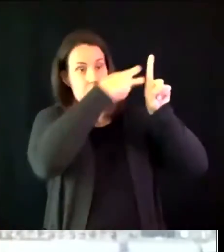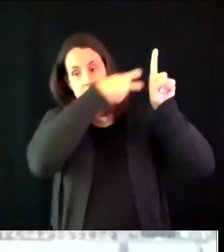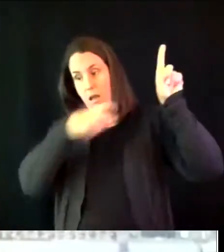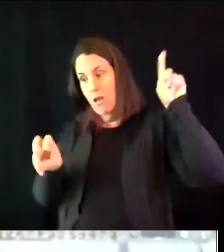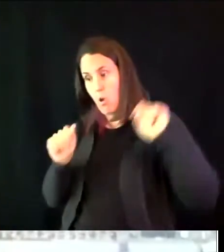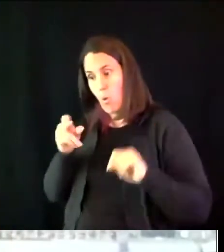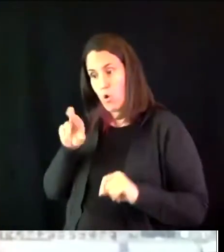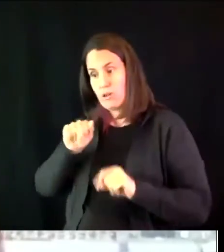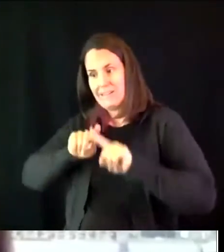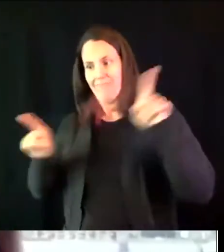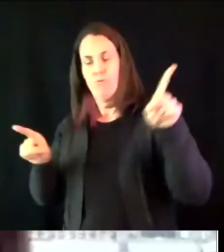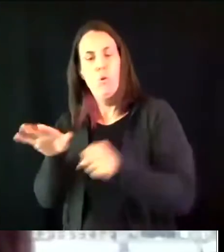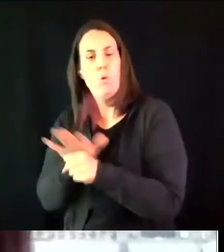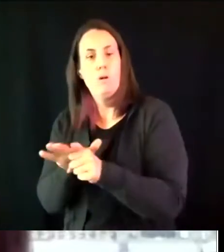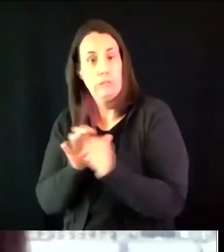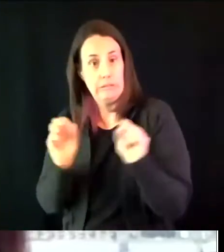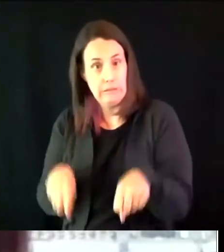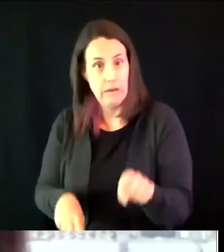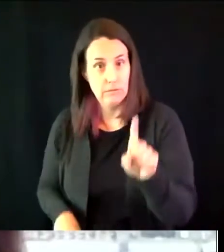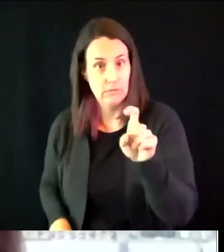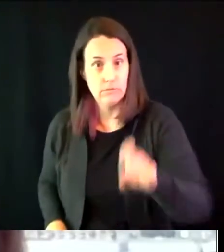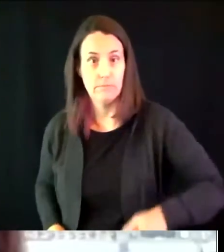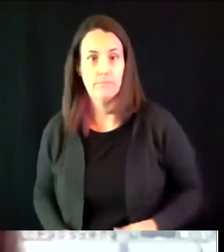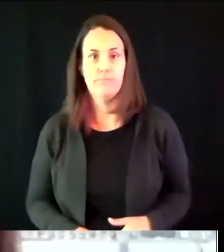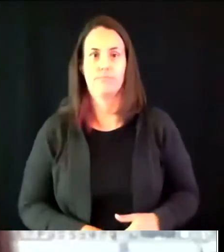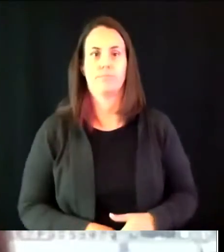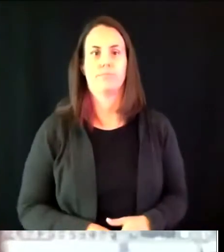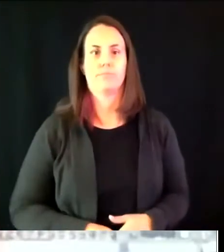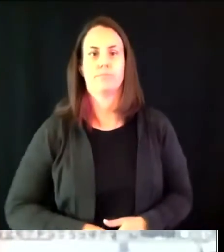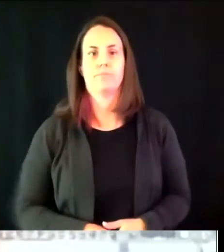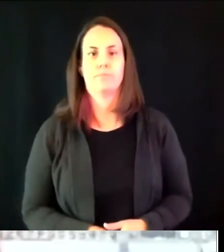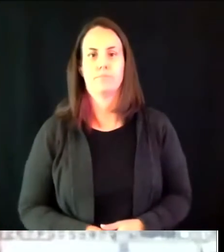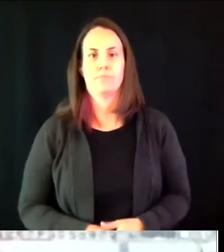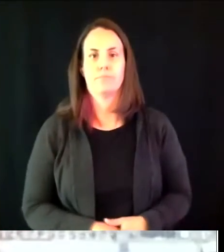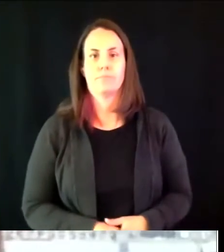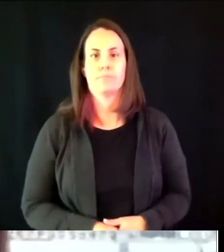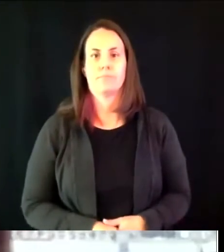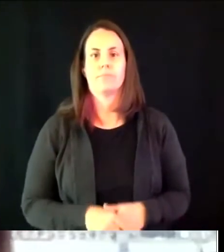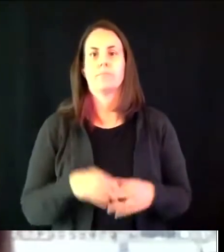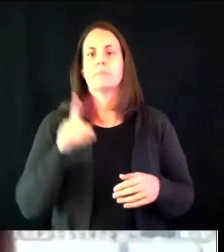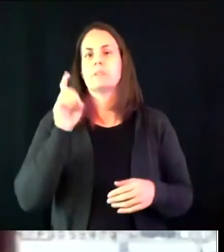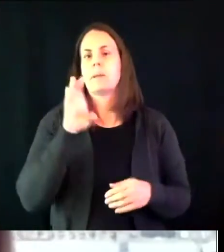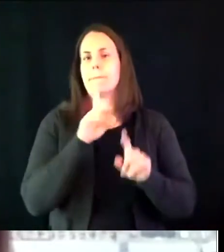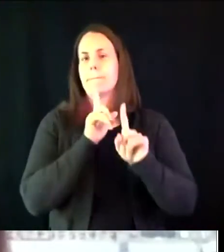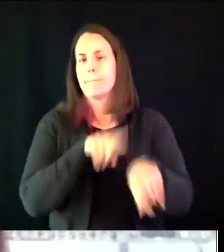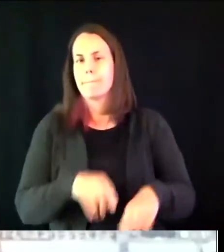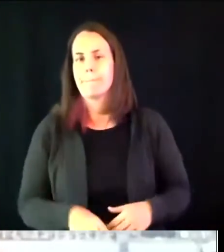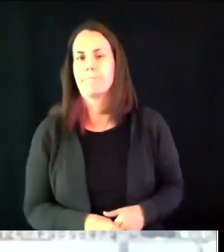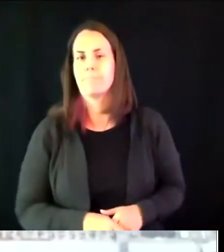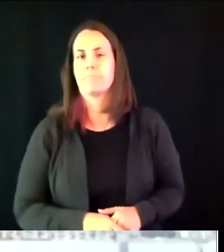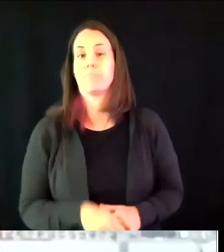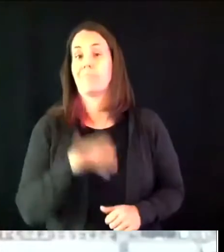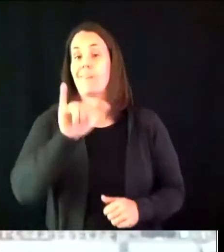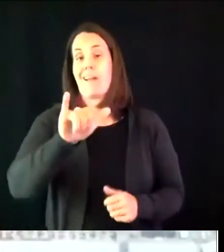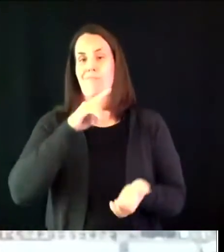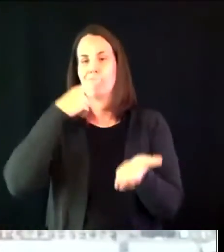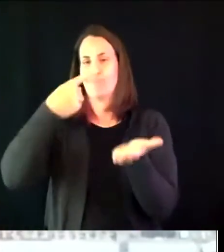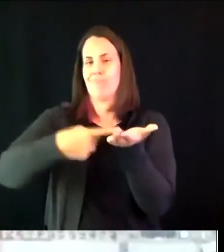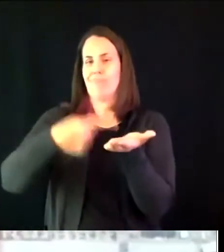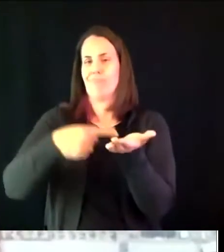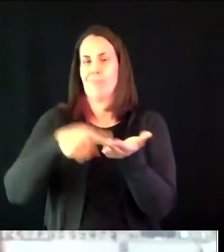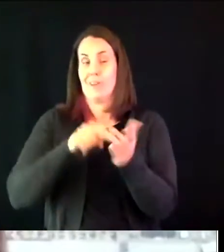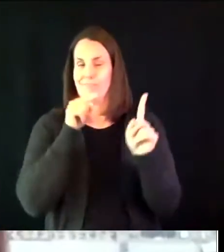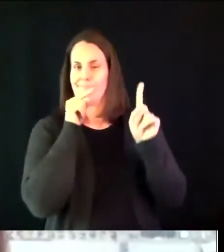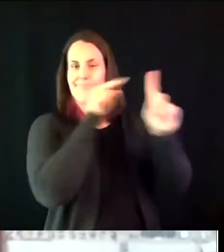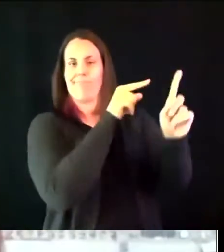to try to meet their expectations as much as possible. So yes, conversations would happen with that patient if